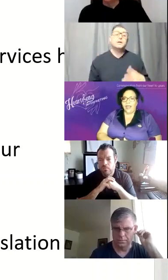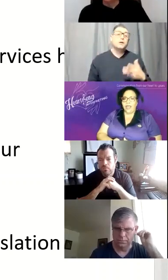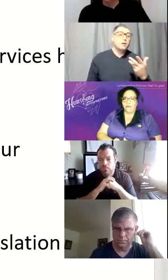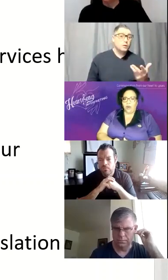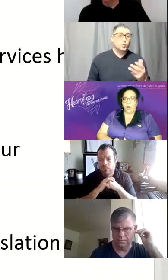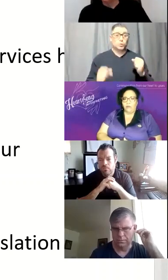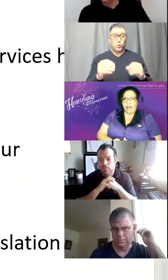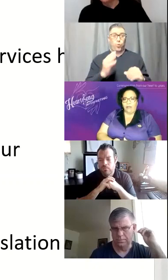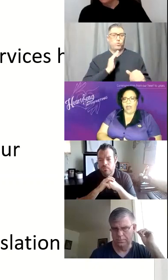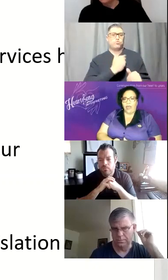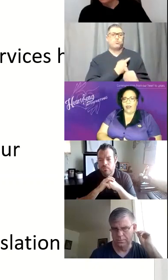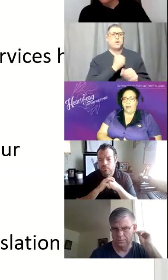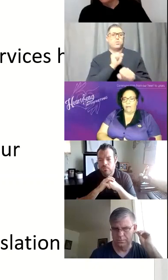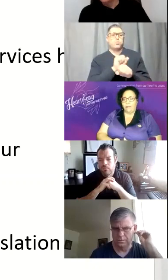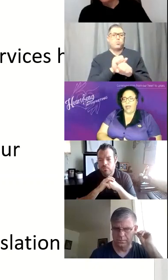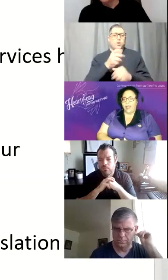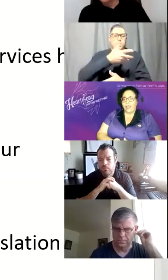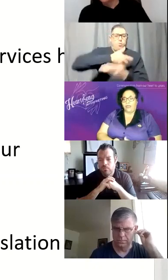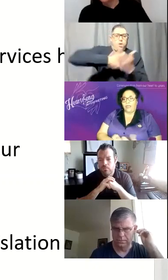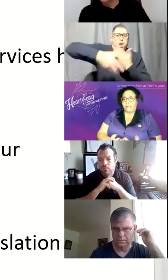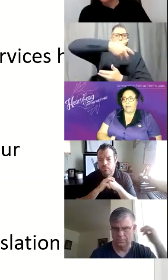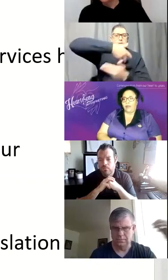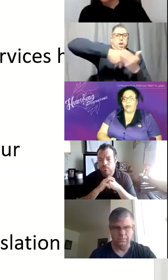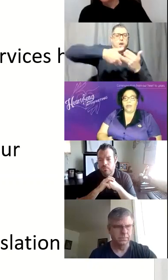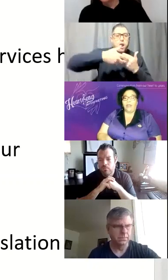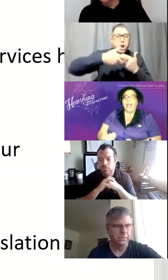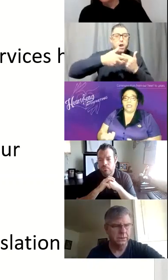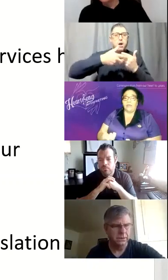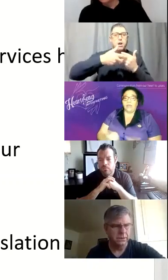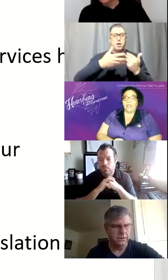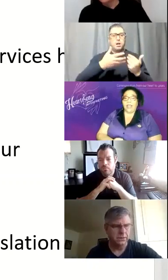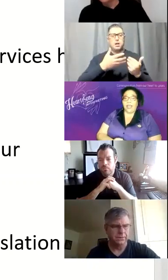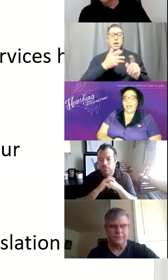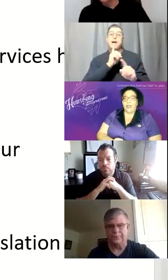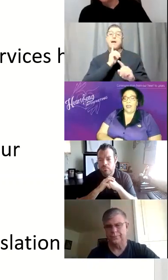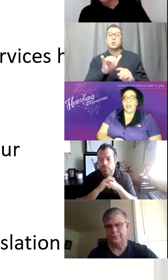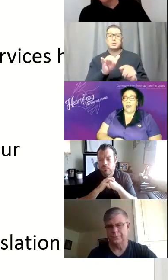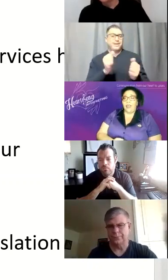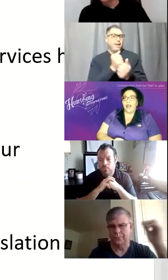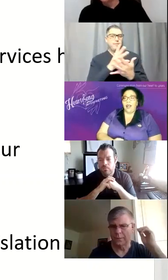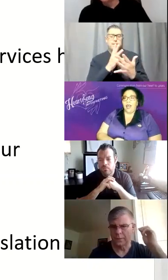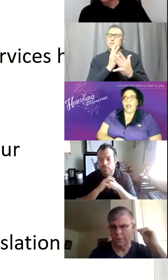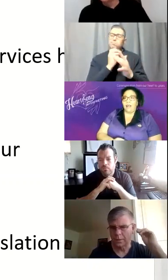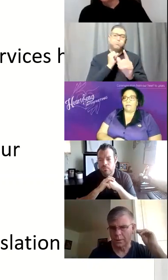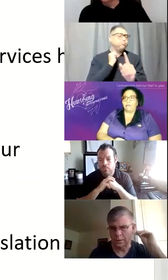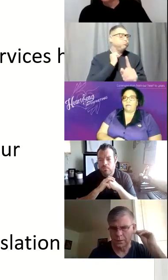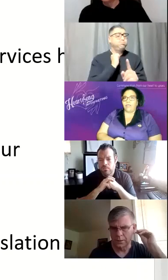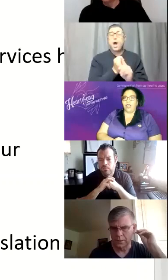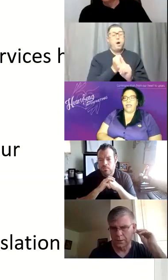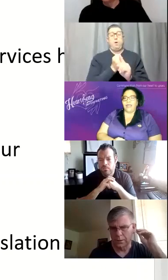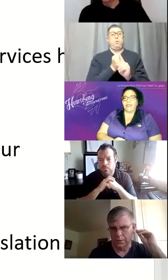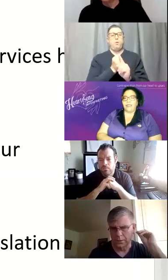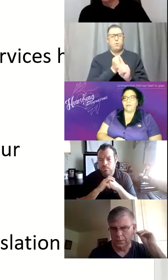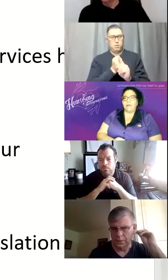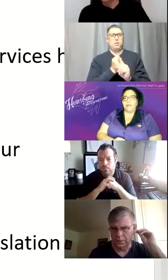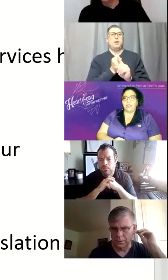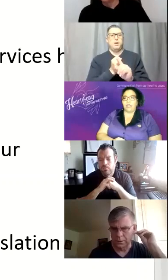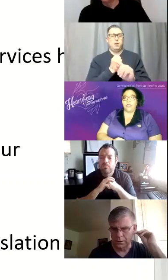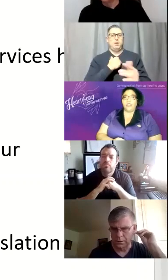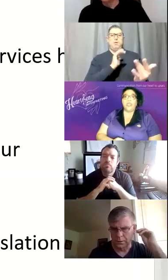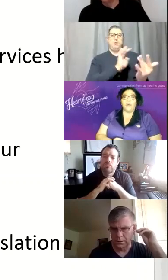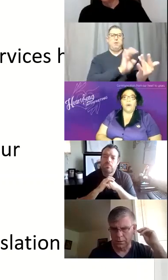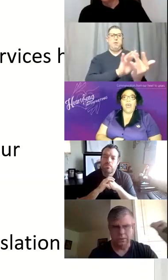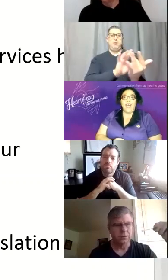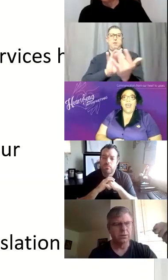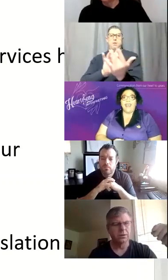trying to kind of work around that. I instruct when everything hit, I contacted some of my friends who